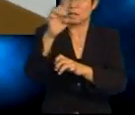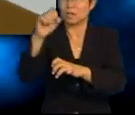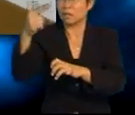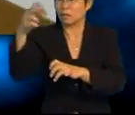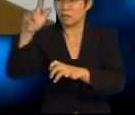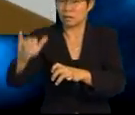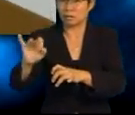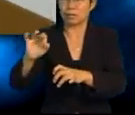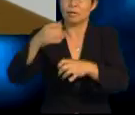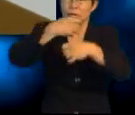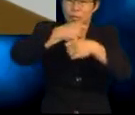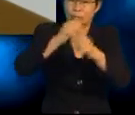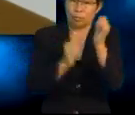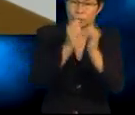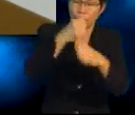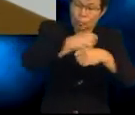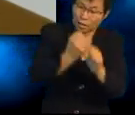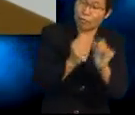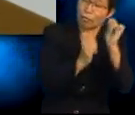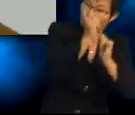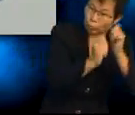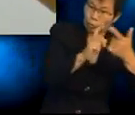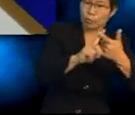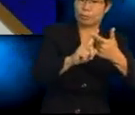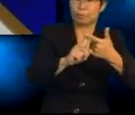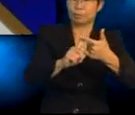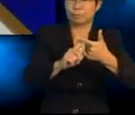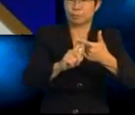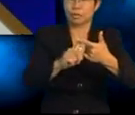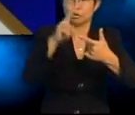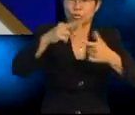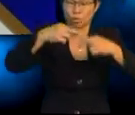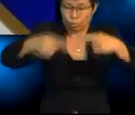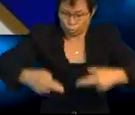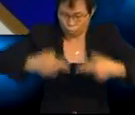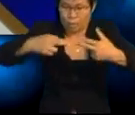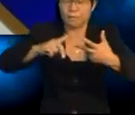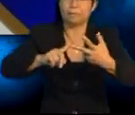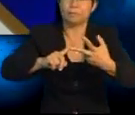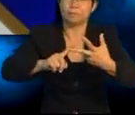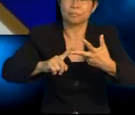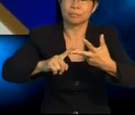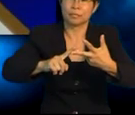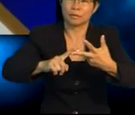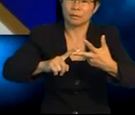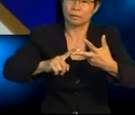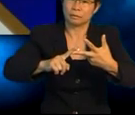generator is made up of a motor, 2 rollers,